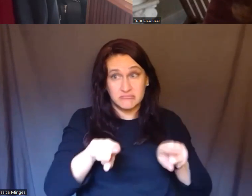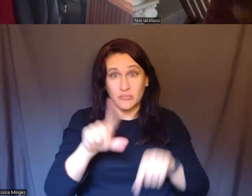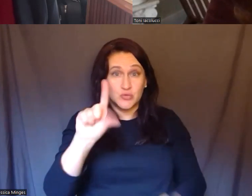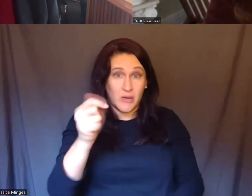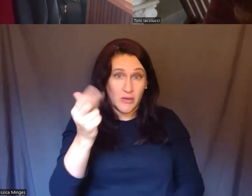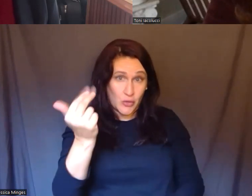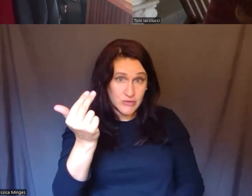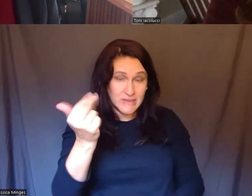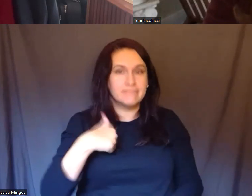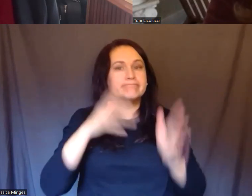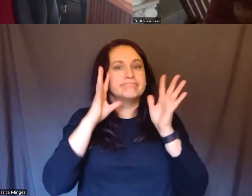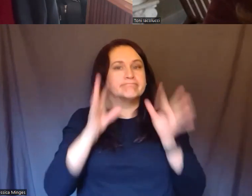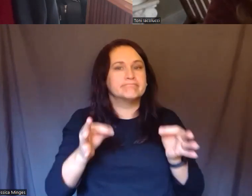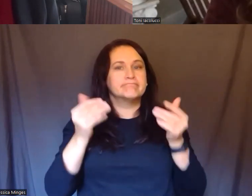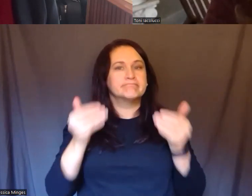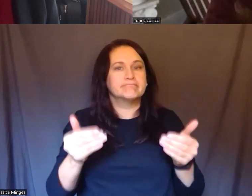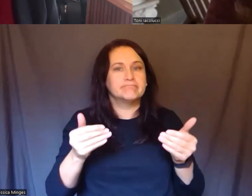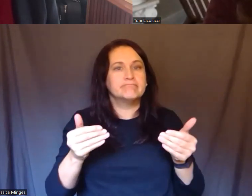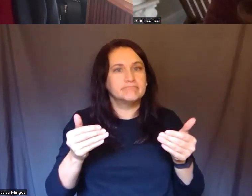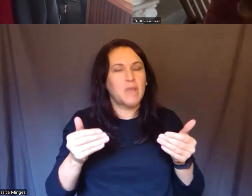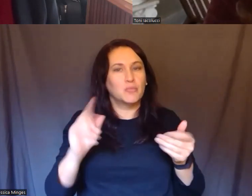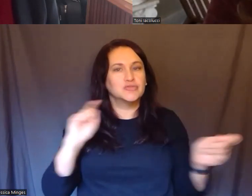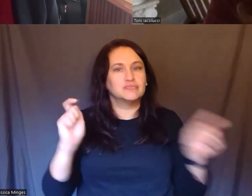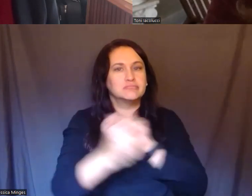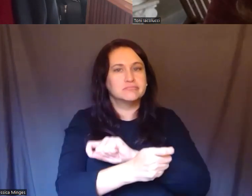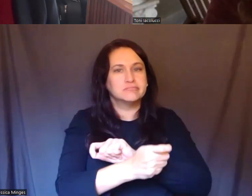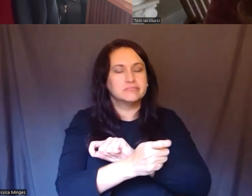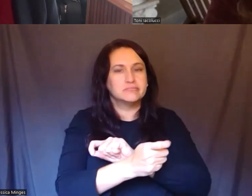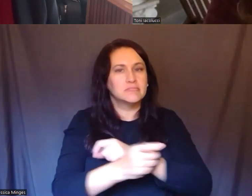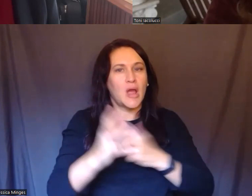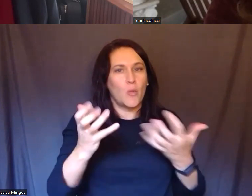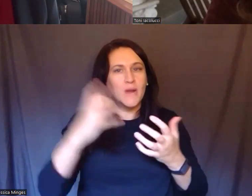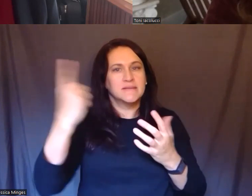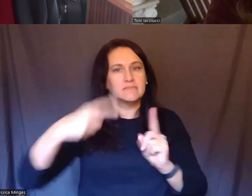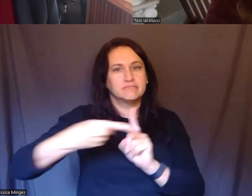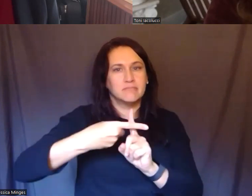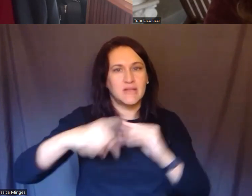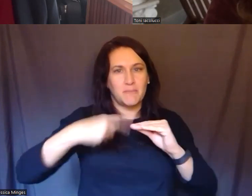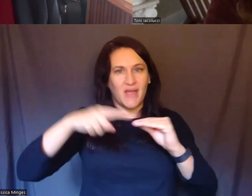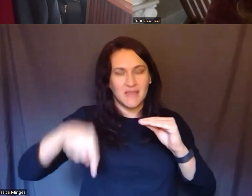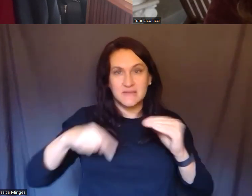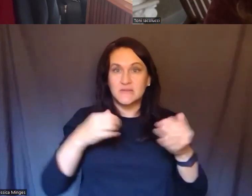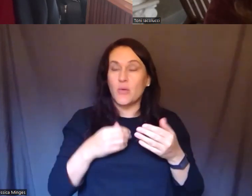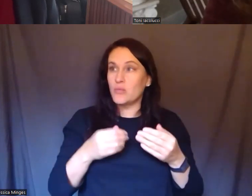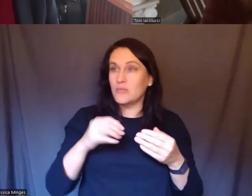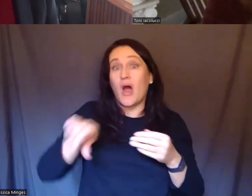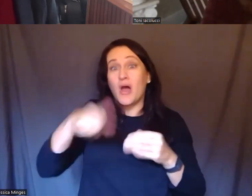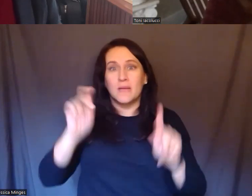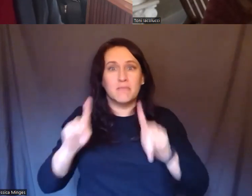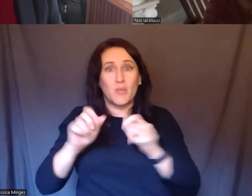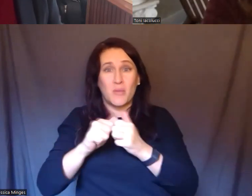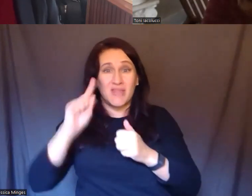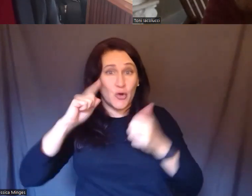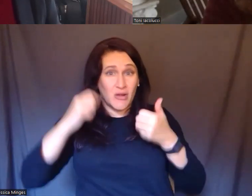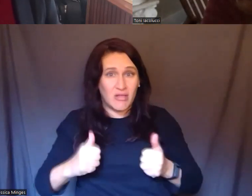I decided that I was going to make a change and do something positive about this so other people with hearing loss wouldn't have to live